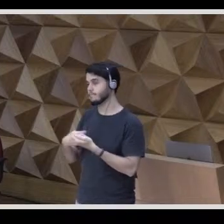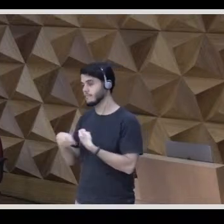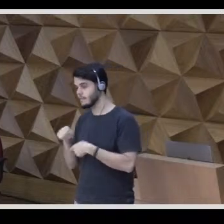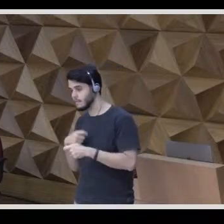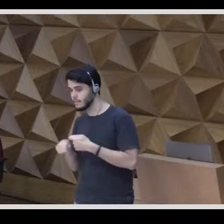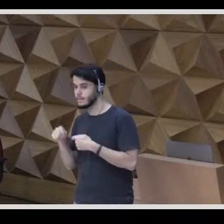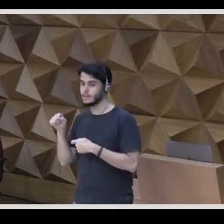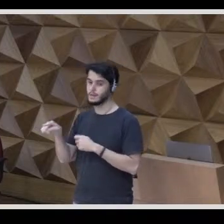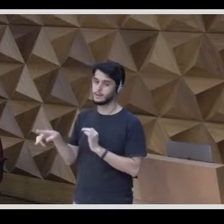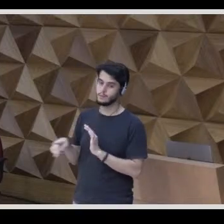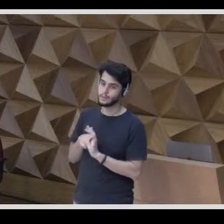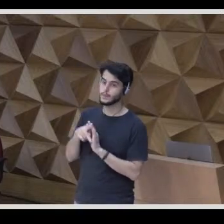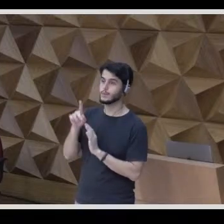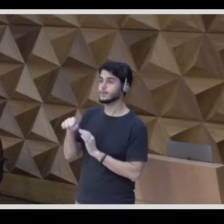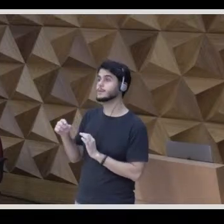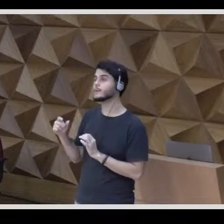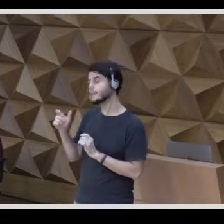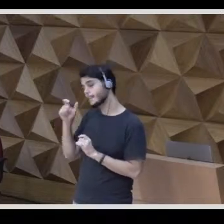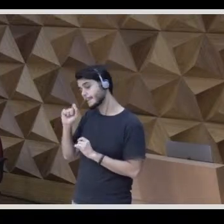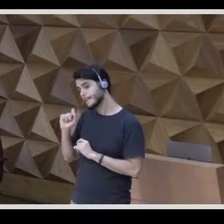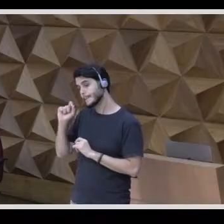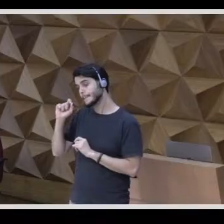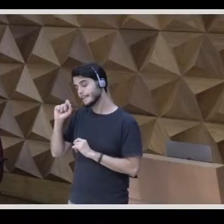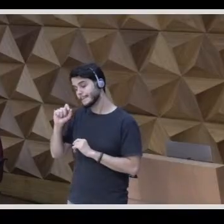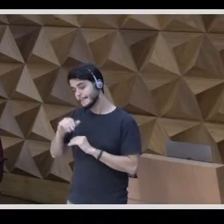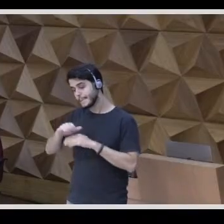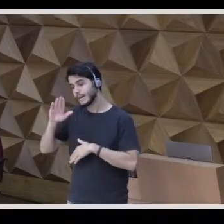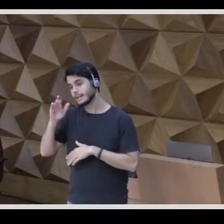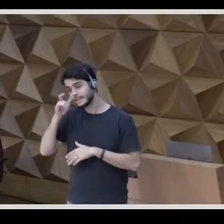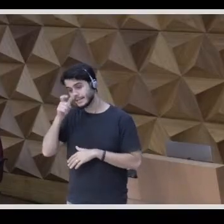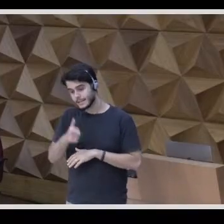company stakeholders and the users.